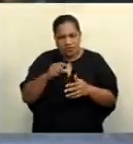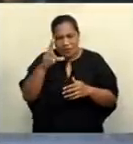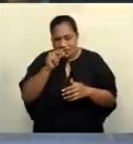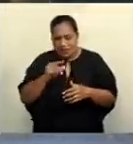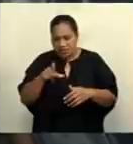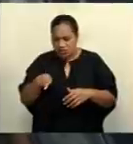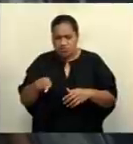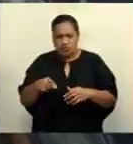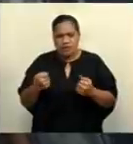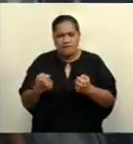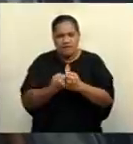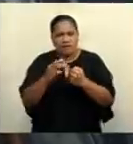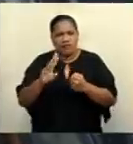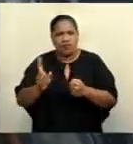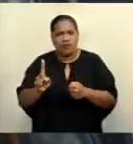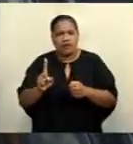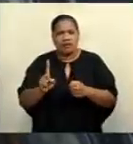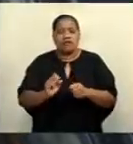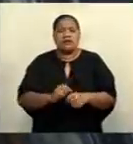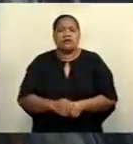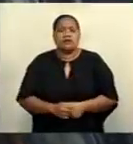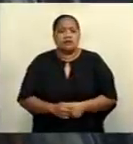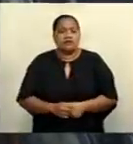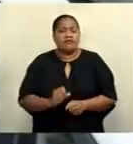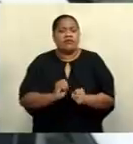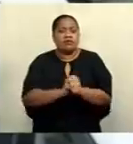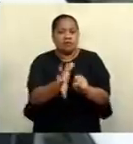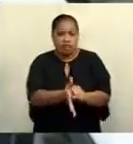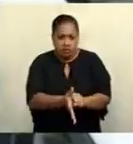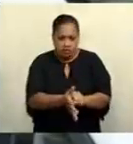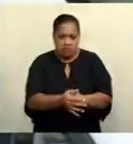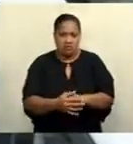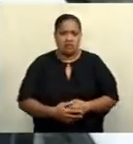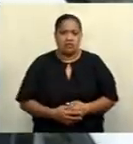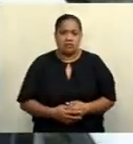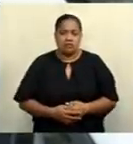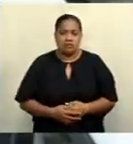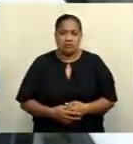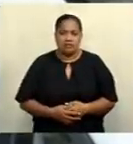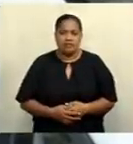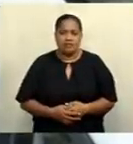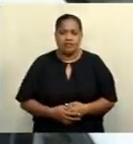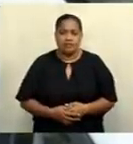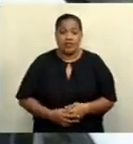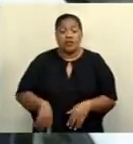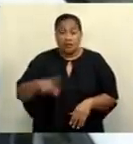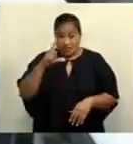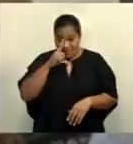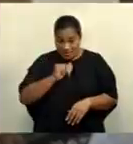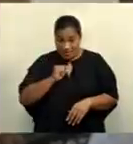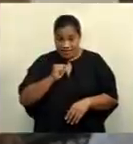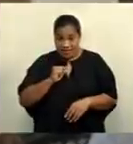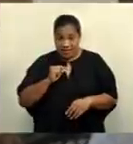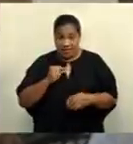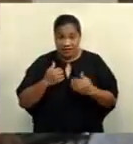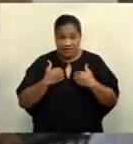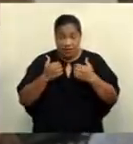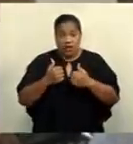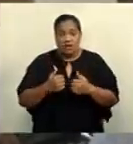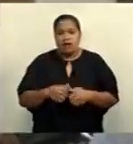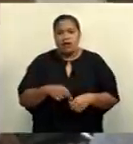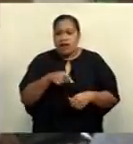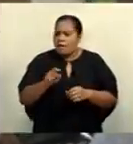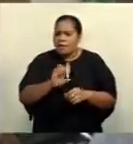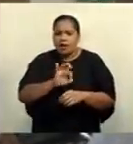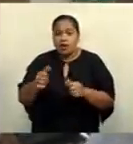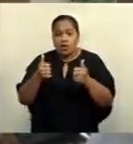give them the vaccine, they have a better ability to tolerate COVID-19. It's just that the ability to tolerate COVID-19 is not as good as the people with a